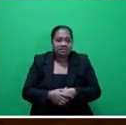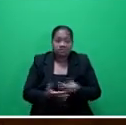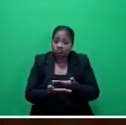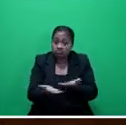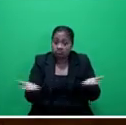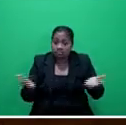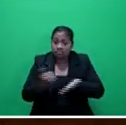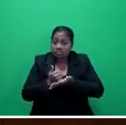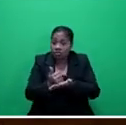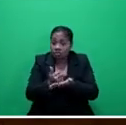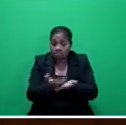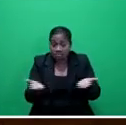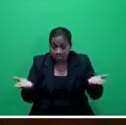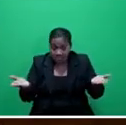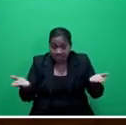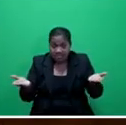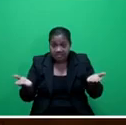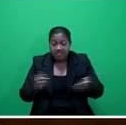seconder?